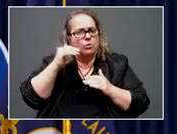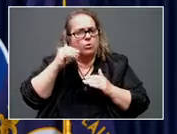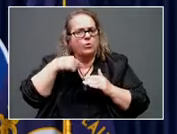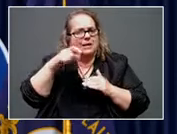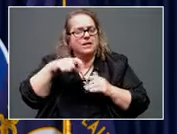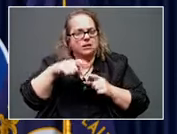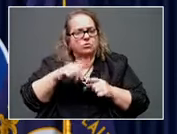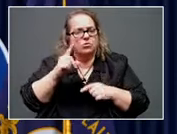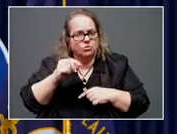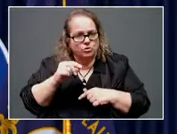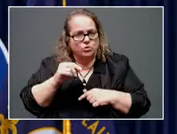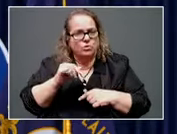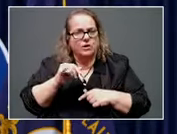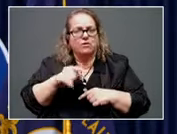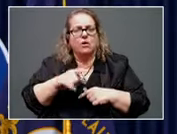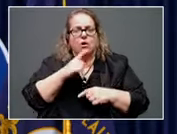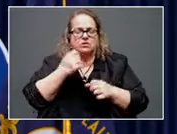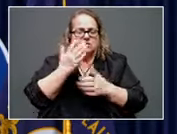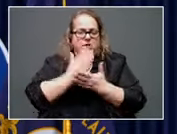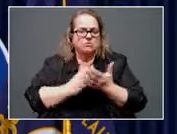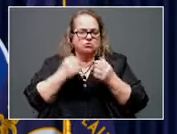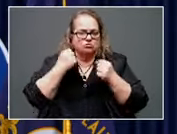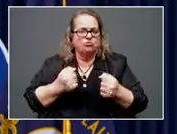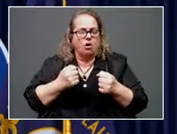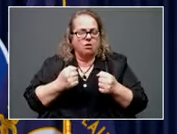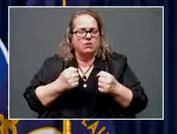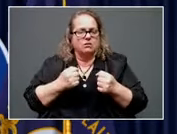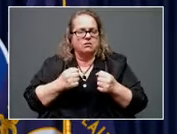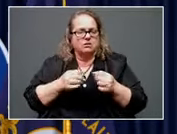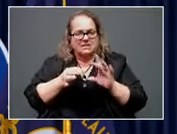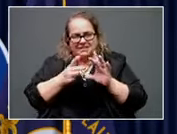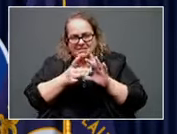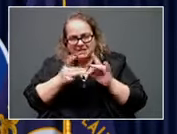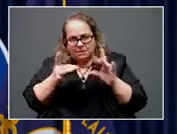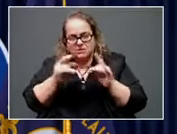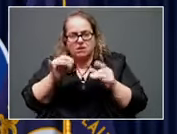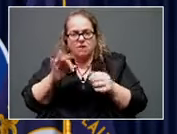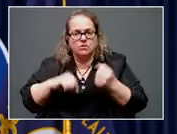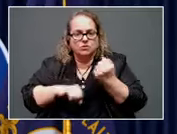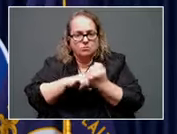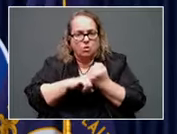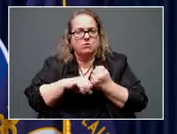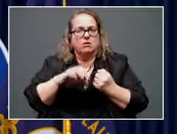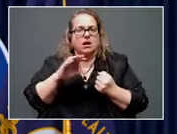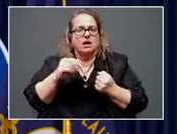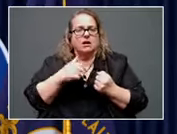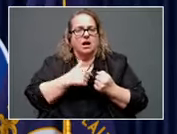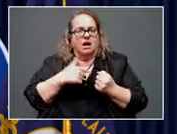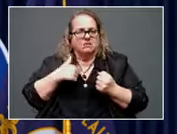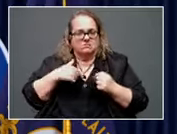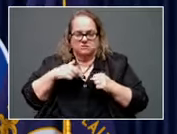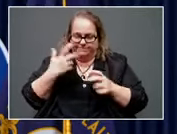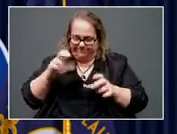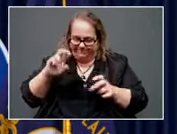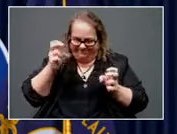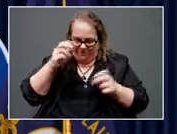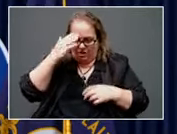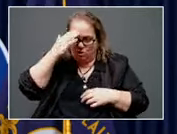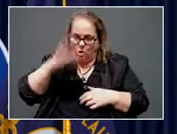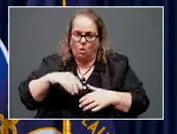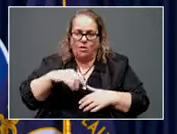there are strong statements of support and are digging in knowing that there'll be some changes in our daily